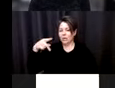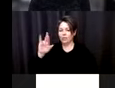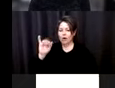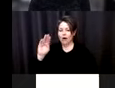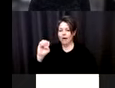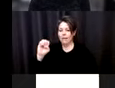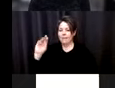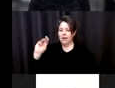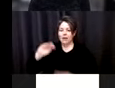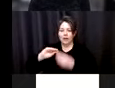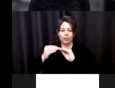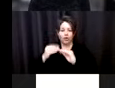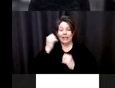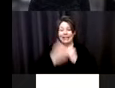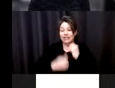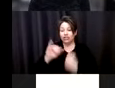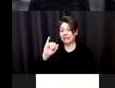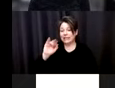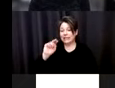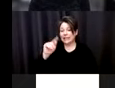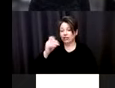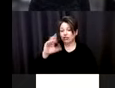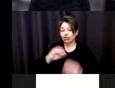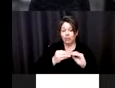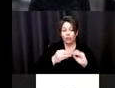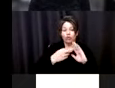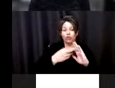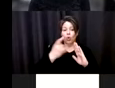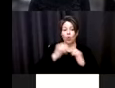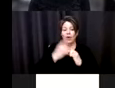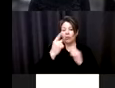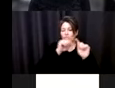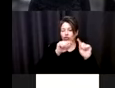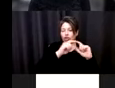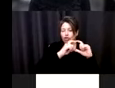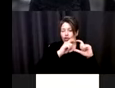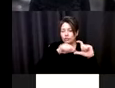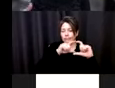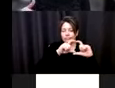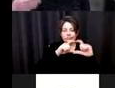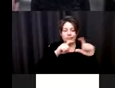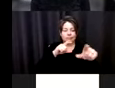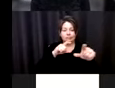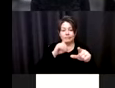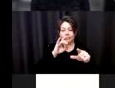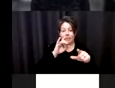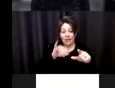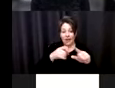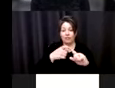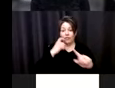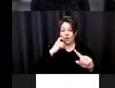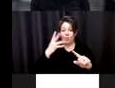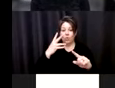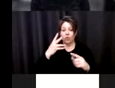is represented by one of these little circles, which is actually deriving from a